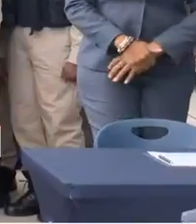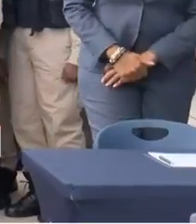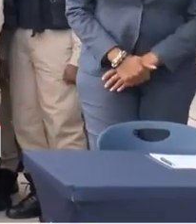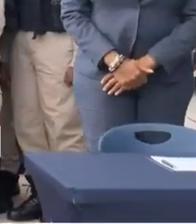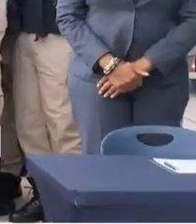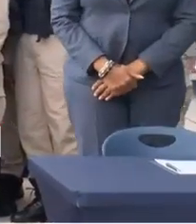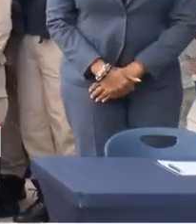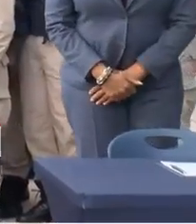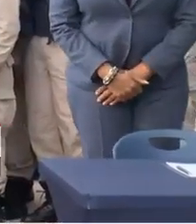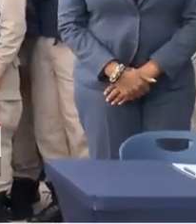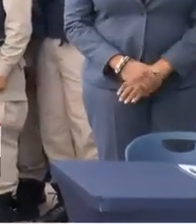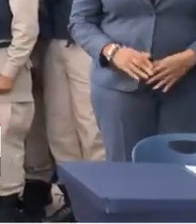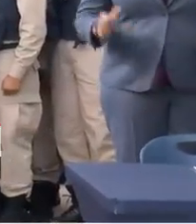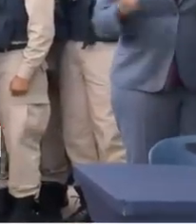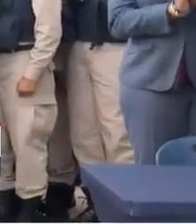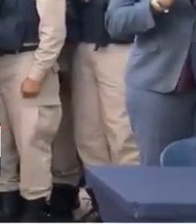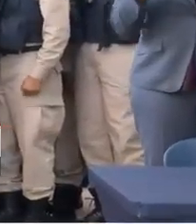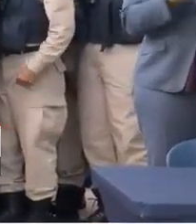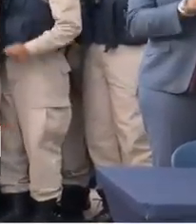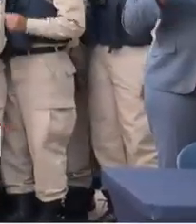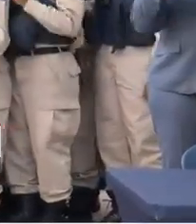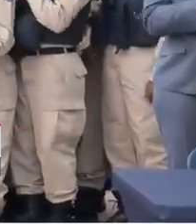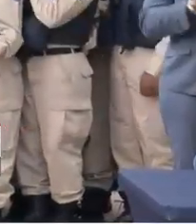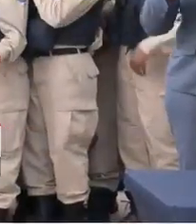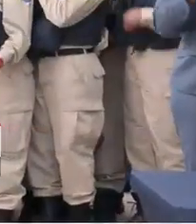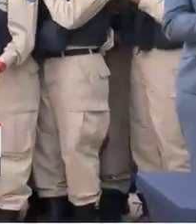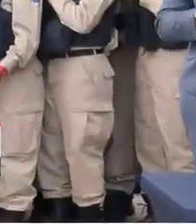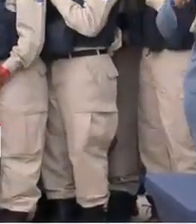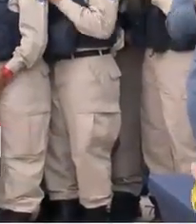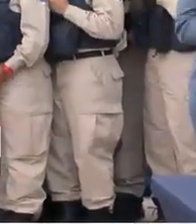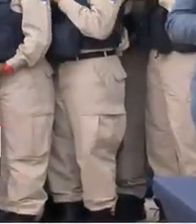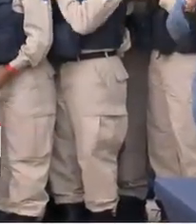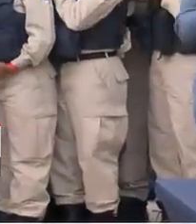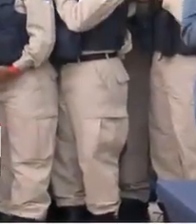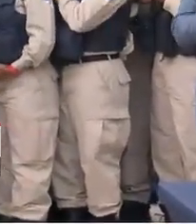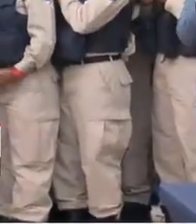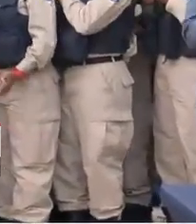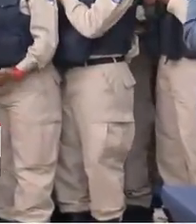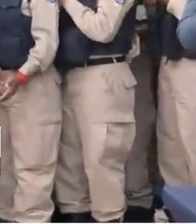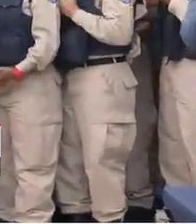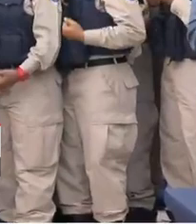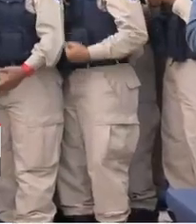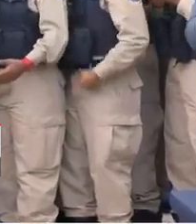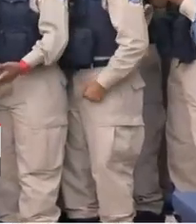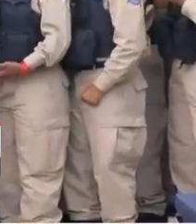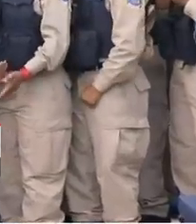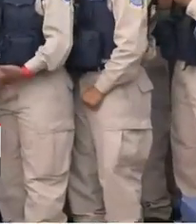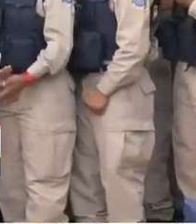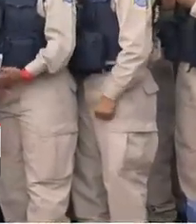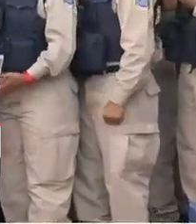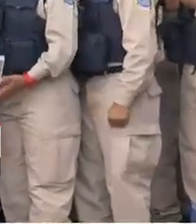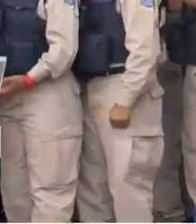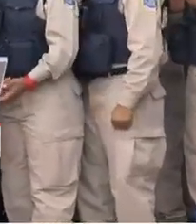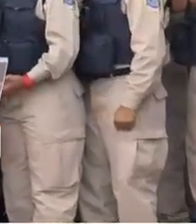Again, join me in a round of applause for Dwan. That's a decision that's going to change his life, trust me.